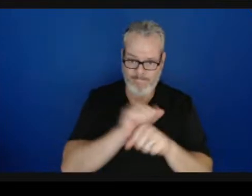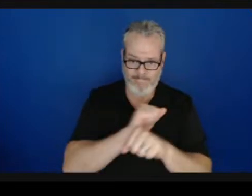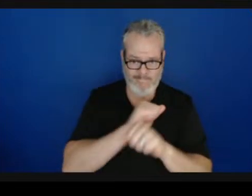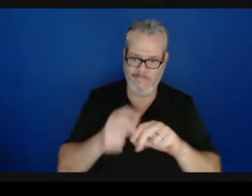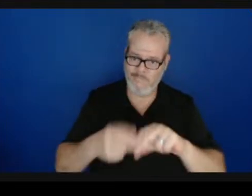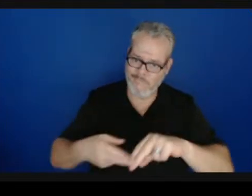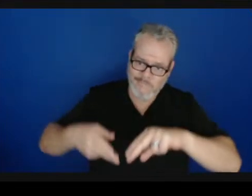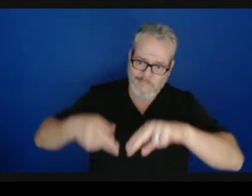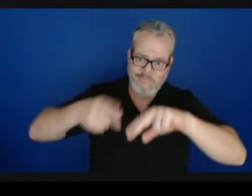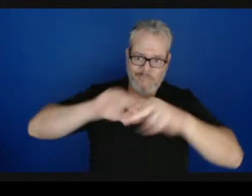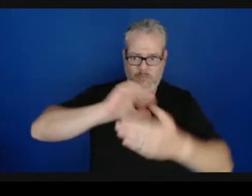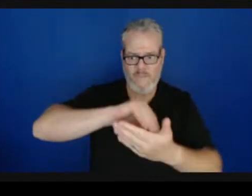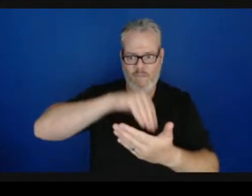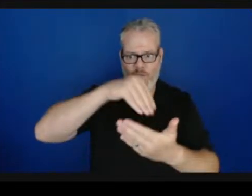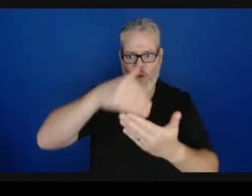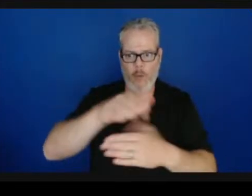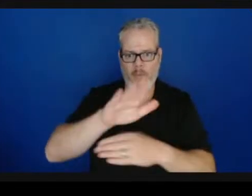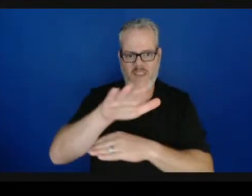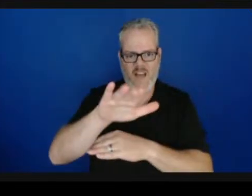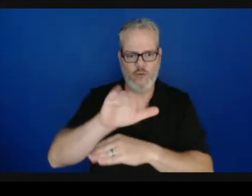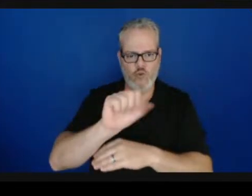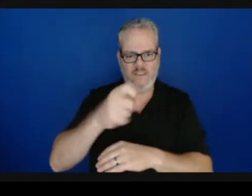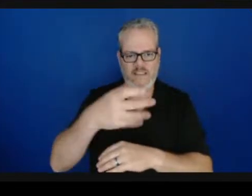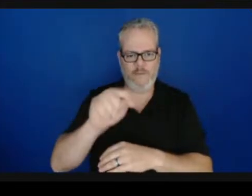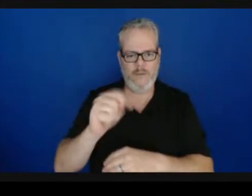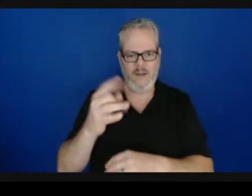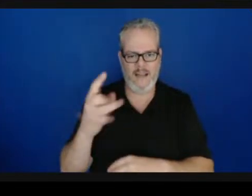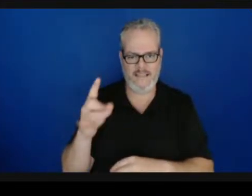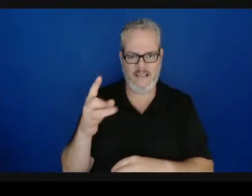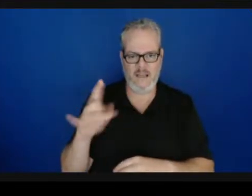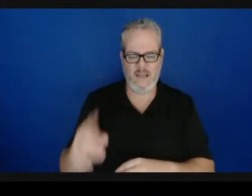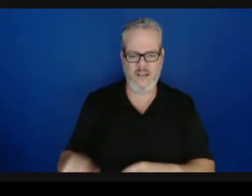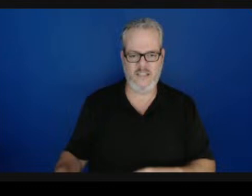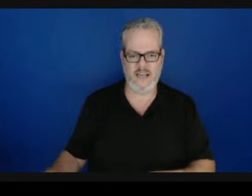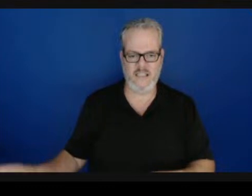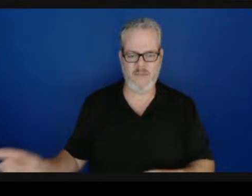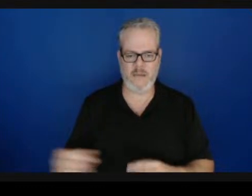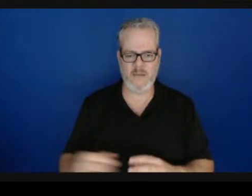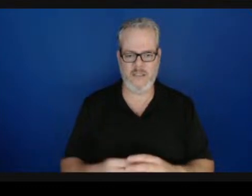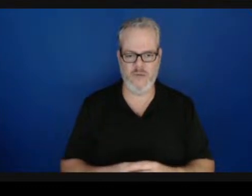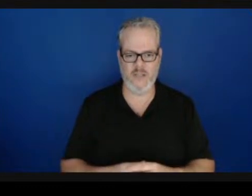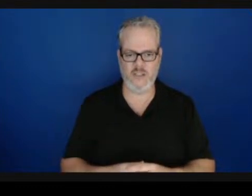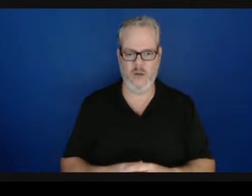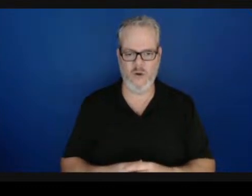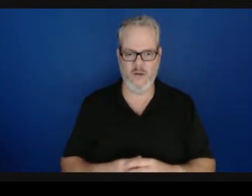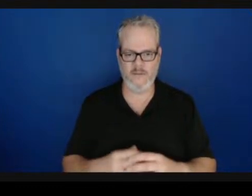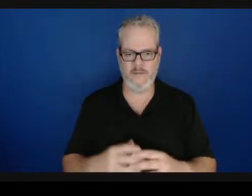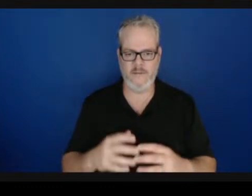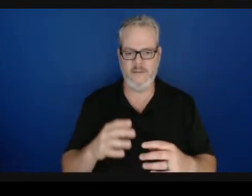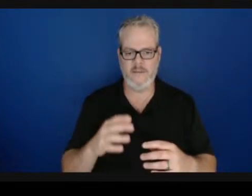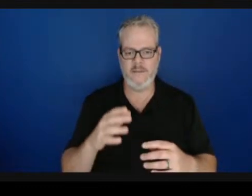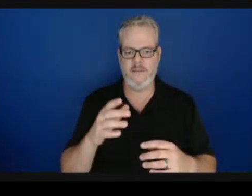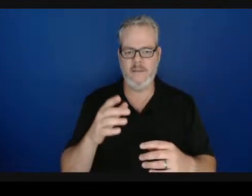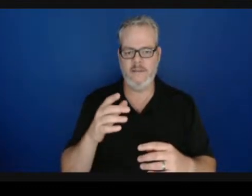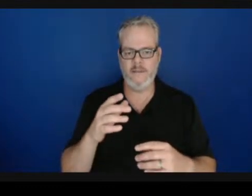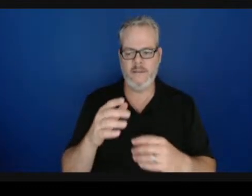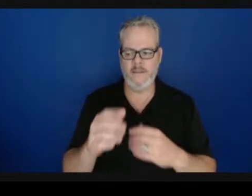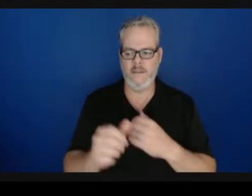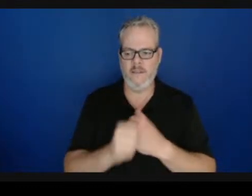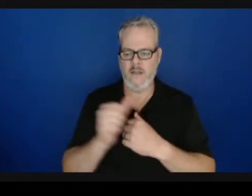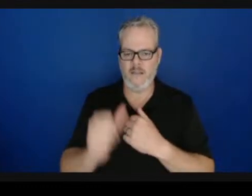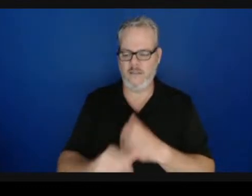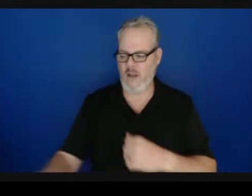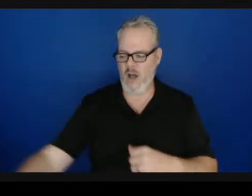18th. Hazardous concentrations of volcanic gases and particulate matter may occur along Chain of Craters Road due to the